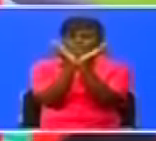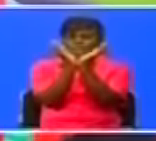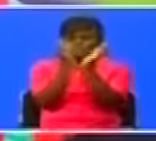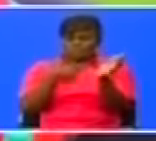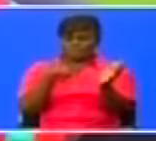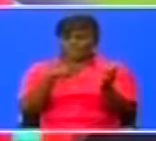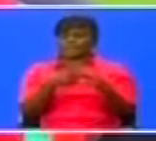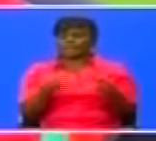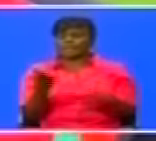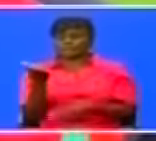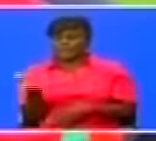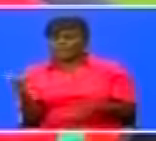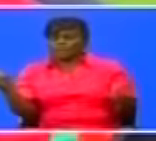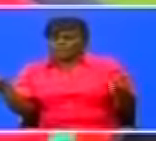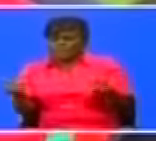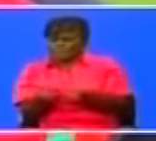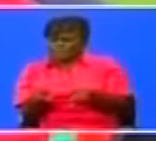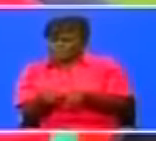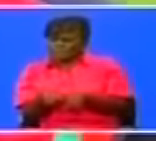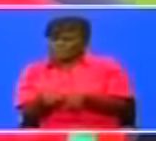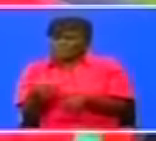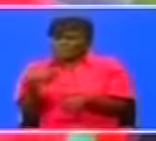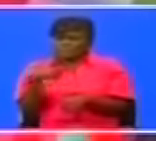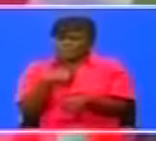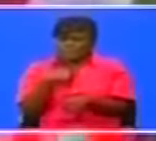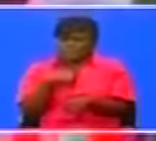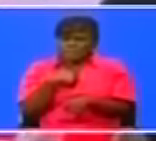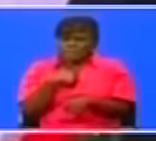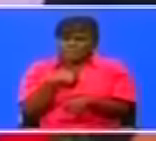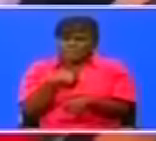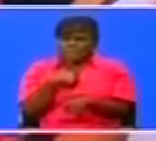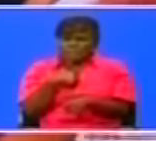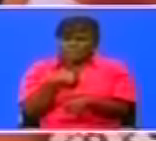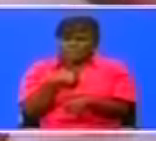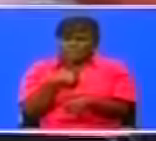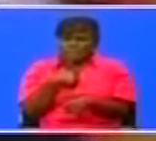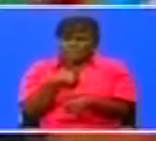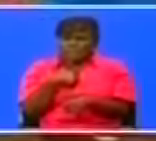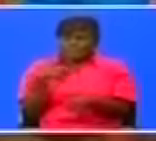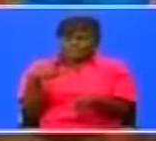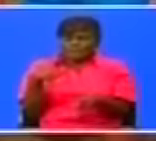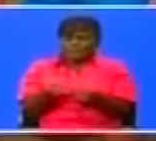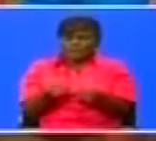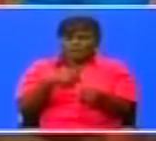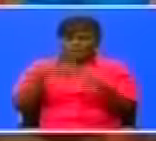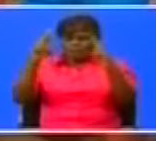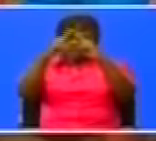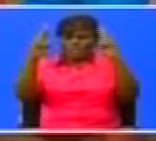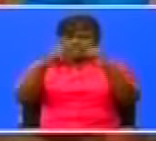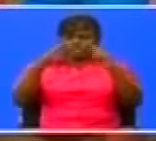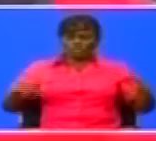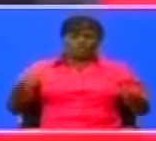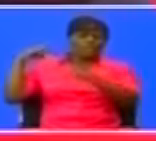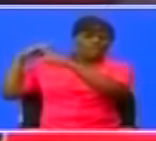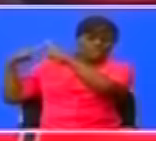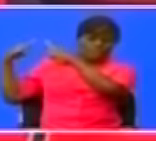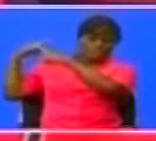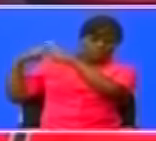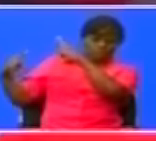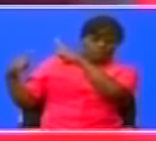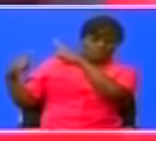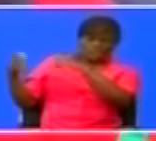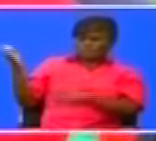ilianza. Na also in Parkland, kuna mbio nilikuwa nakimbia. He also has some international experience.